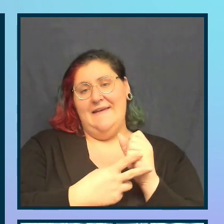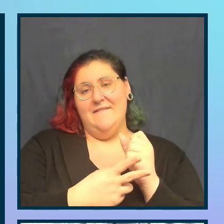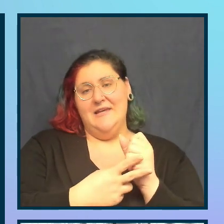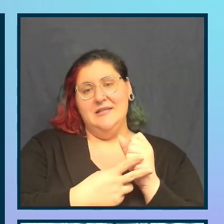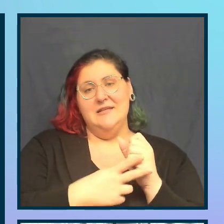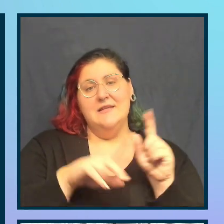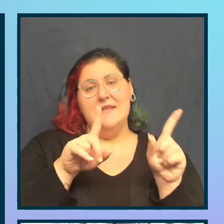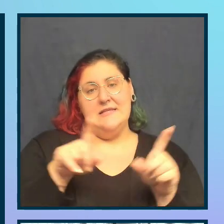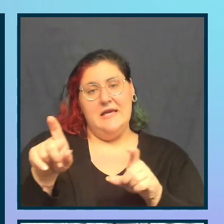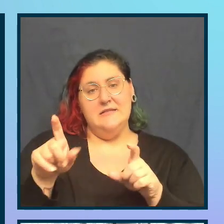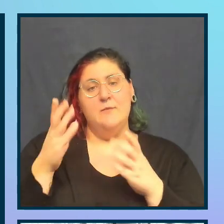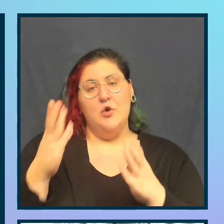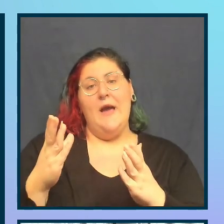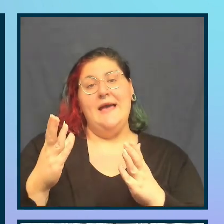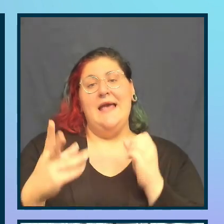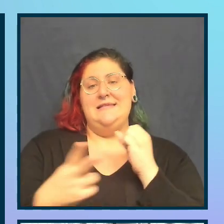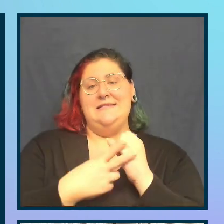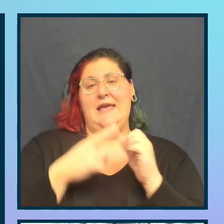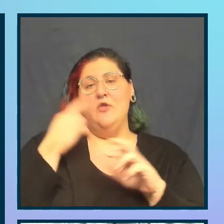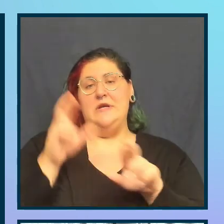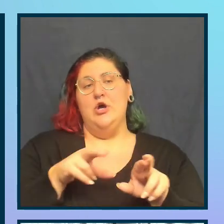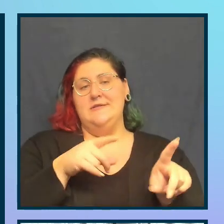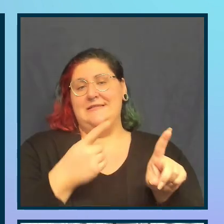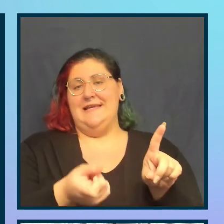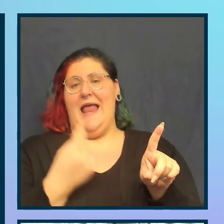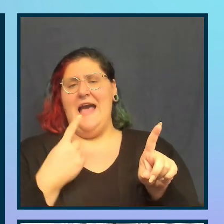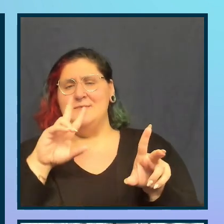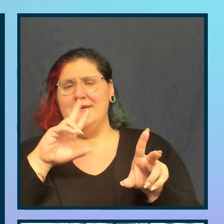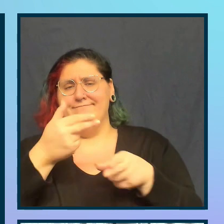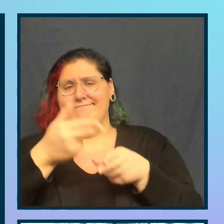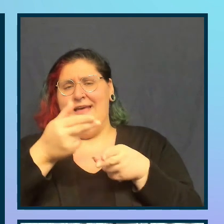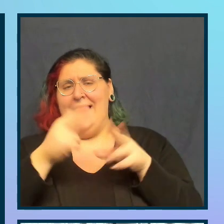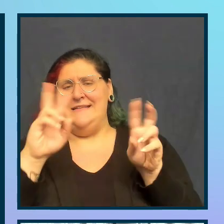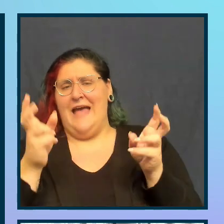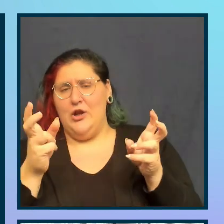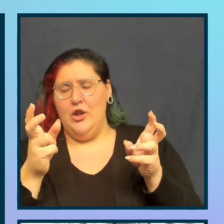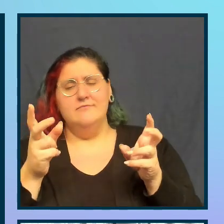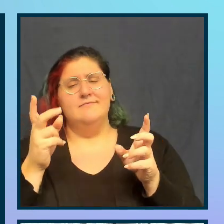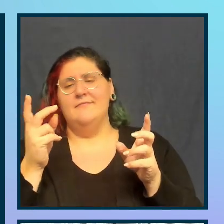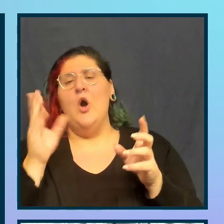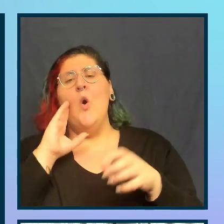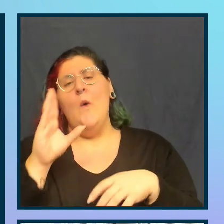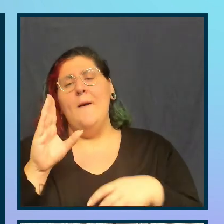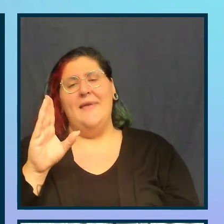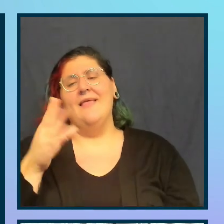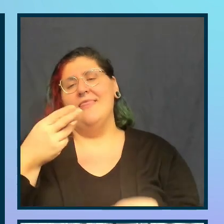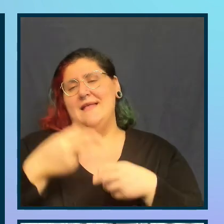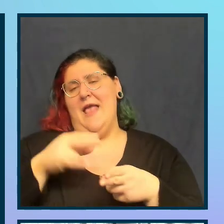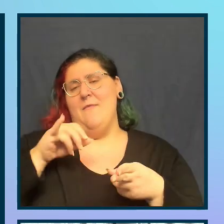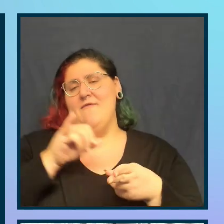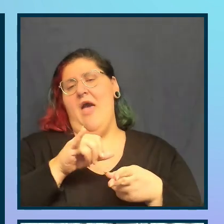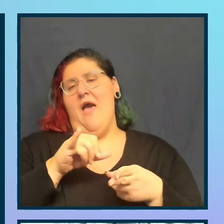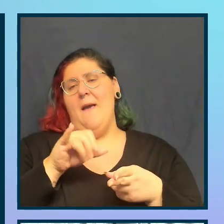I'm going to go ahead and save this results. It's going to ask me the title of the test. By default, it's going to be the name of the page. So